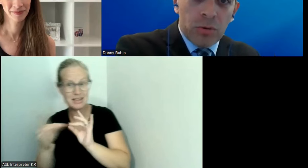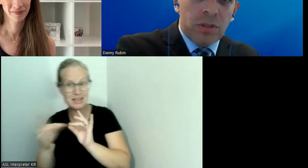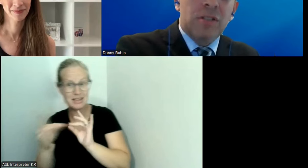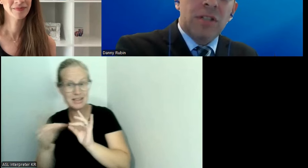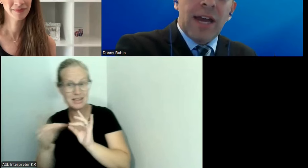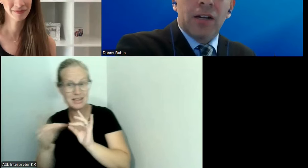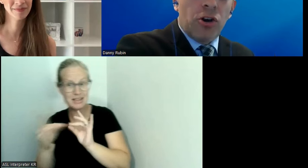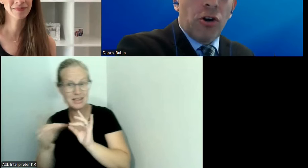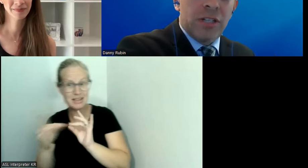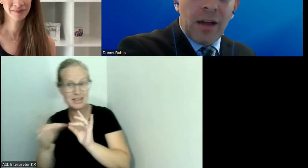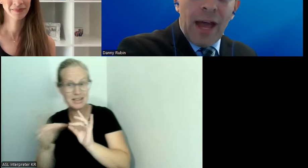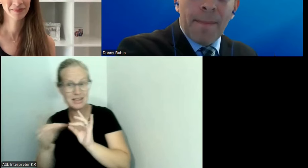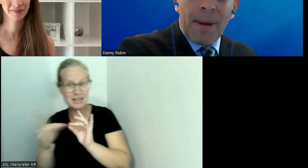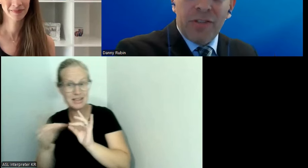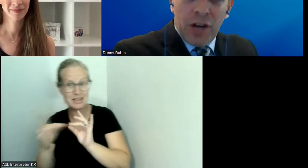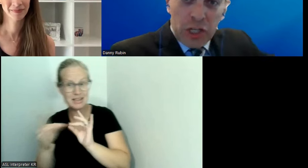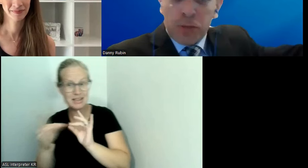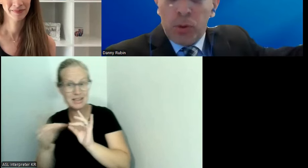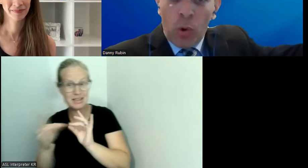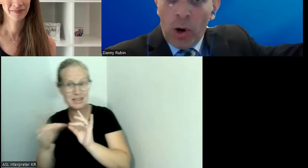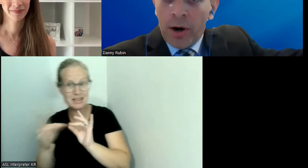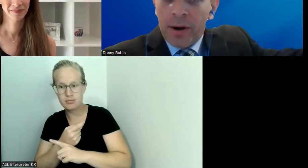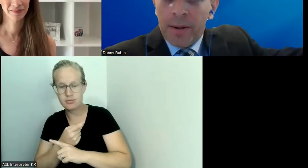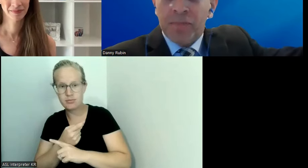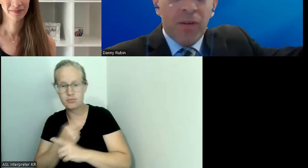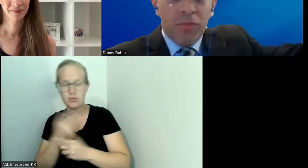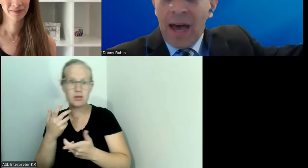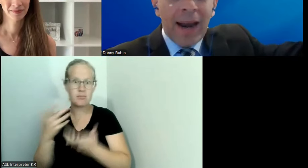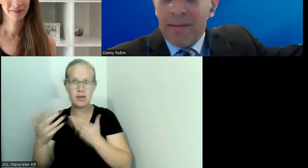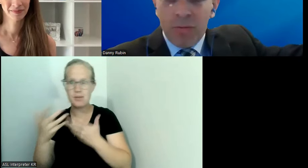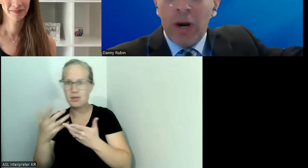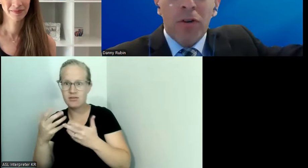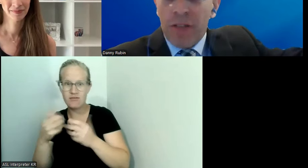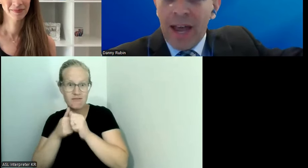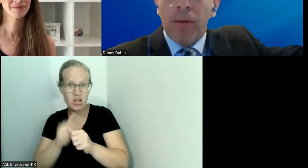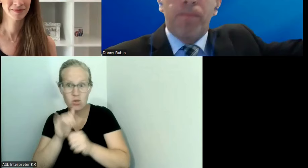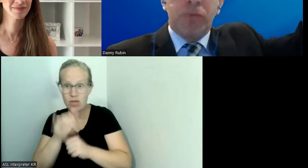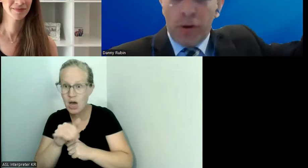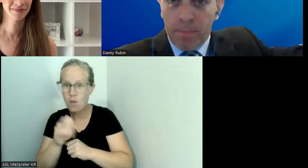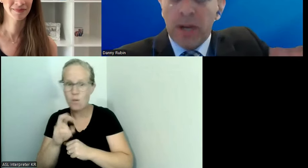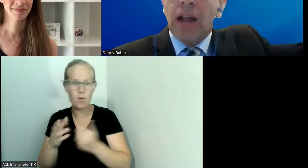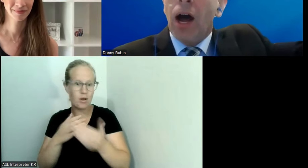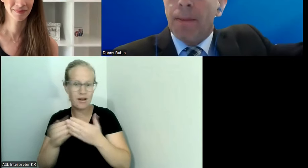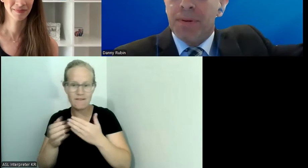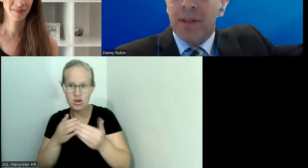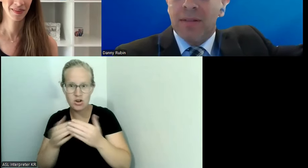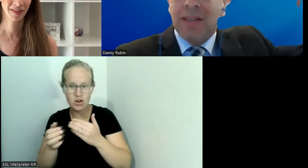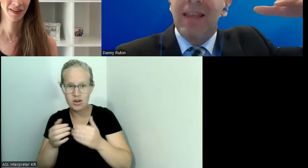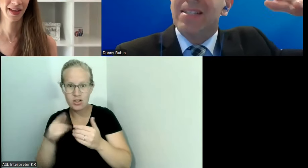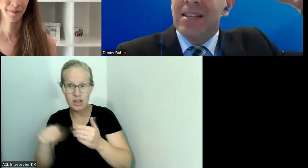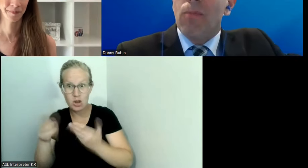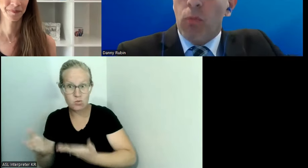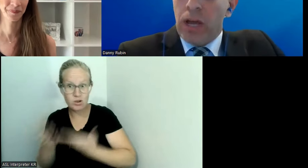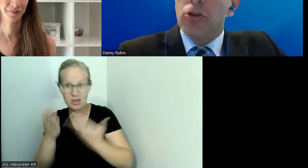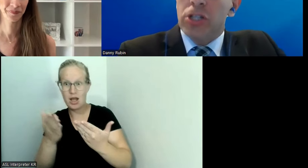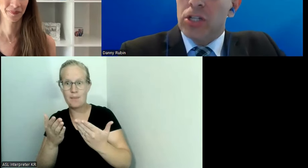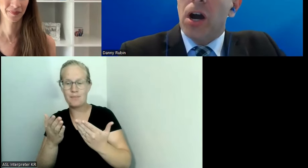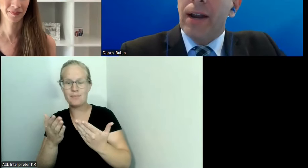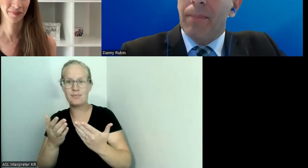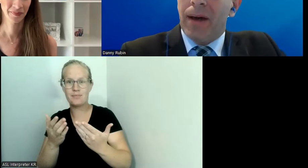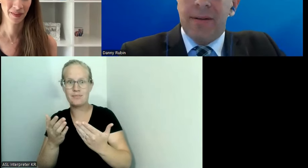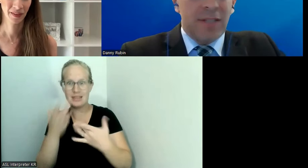going to go take a turn down that path and explore that, whatever they are sort of bringing up that they seem